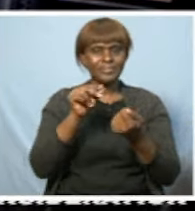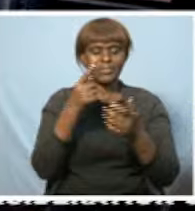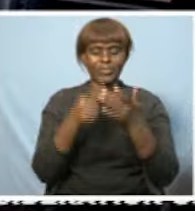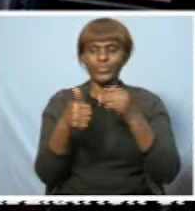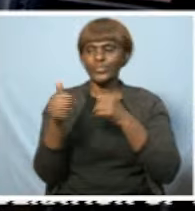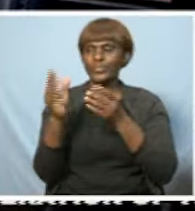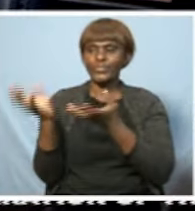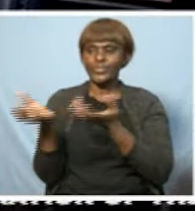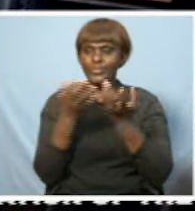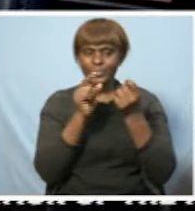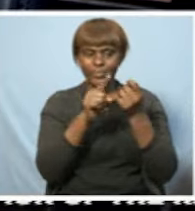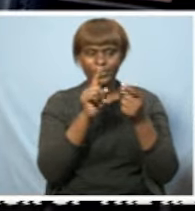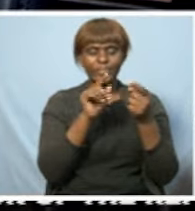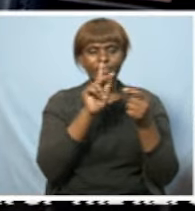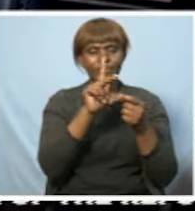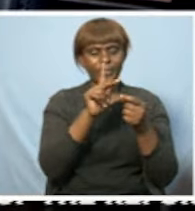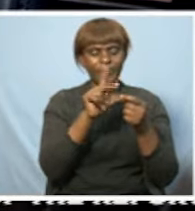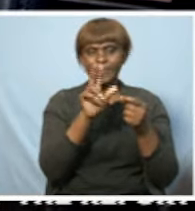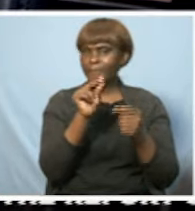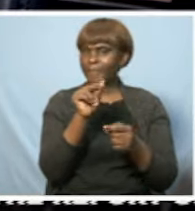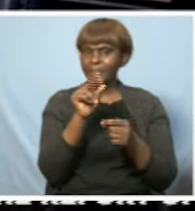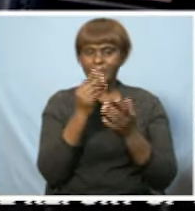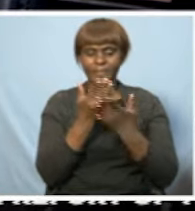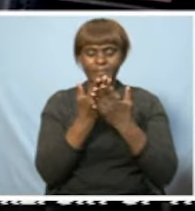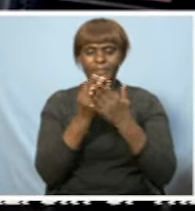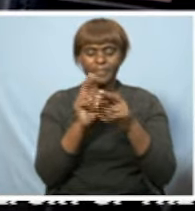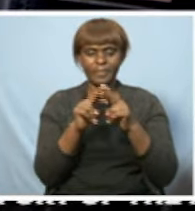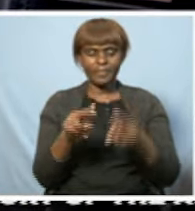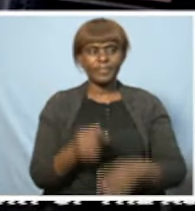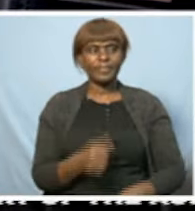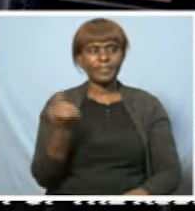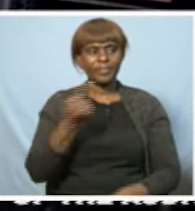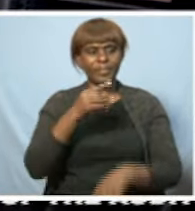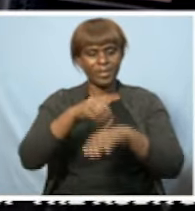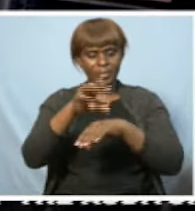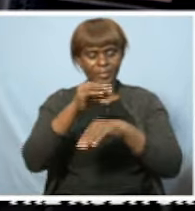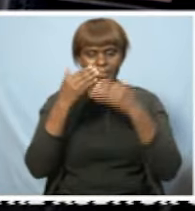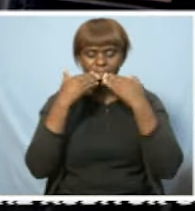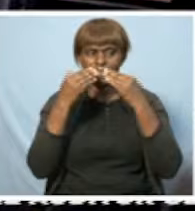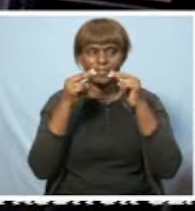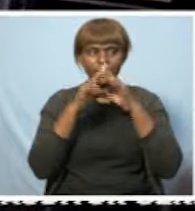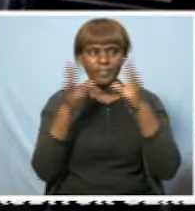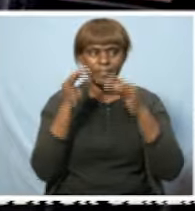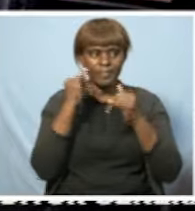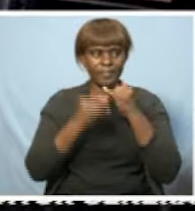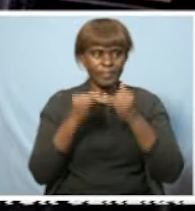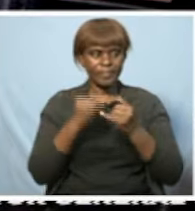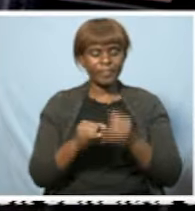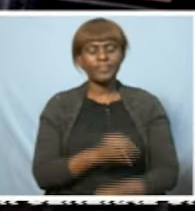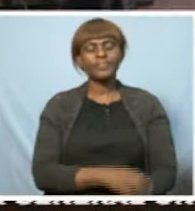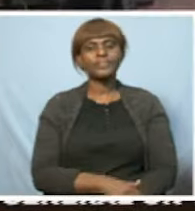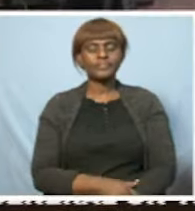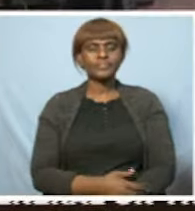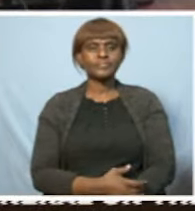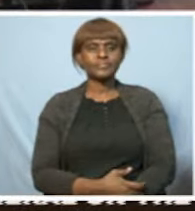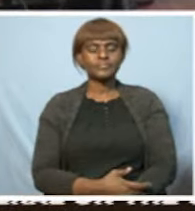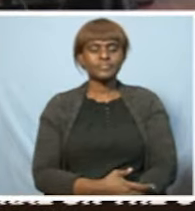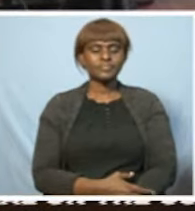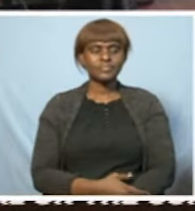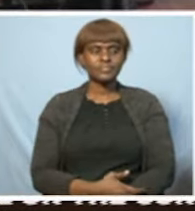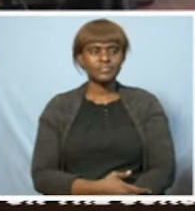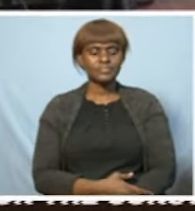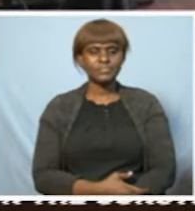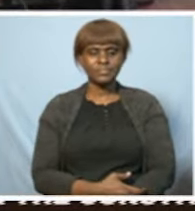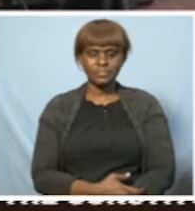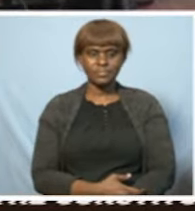in Kaungwe, no. I submit, Chair, that was just an advice. Thank you very much, as we have concluded. Thank you so